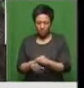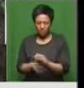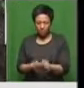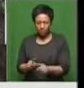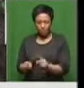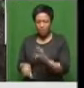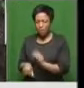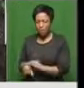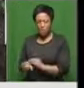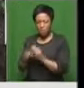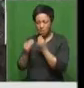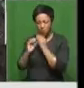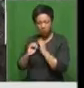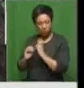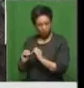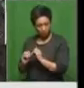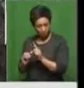no problems at all with the plastic?